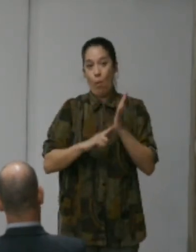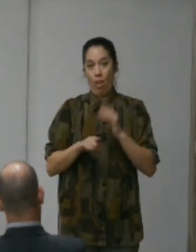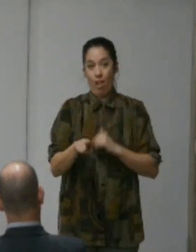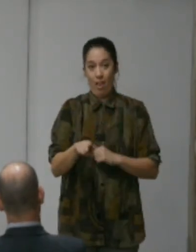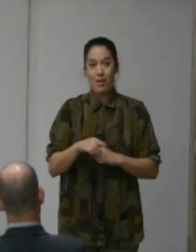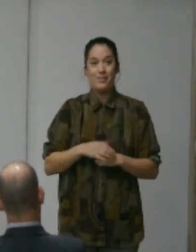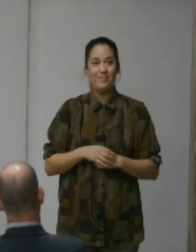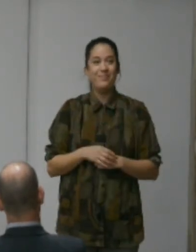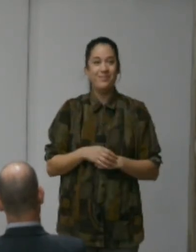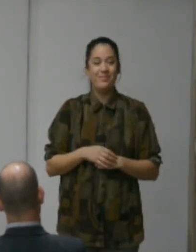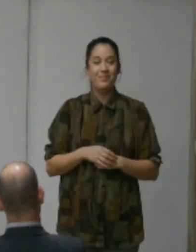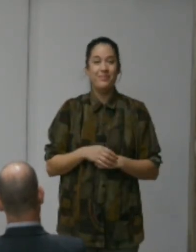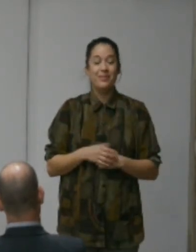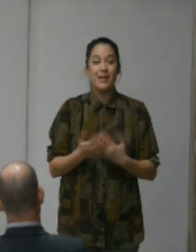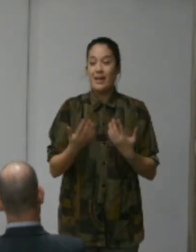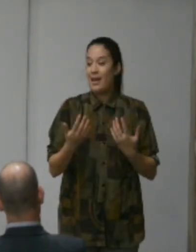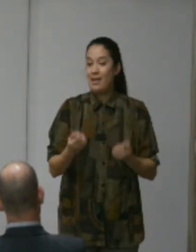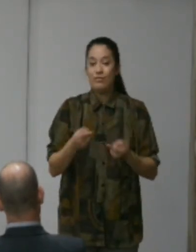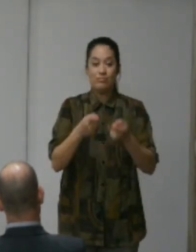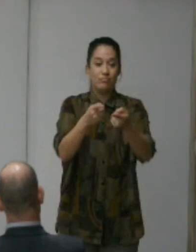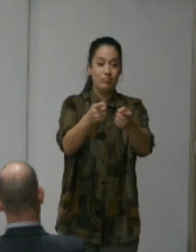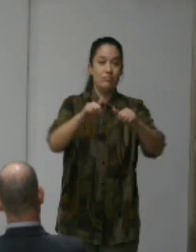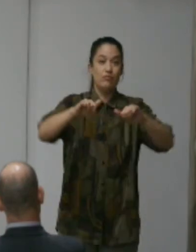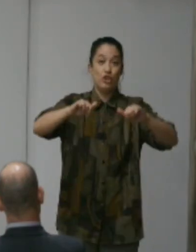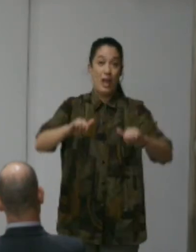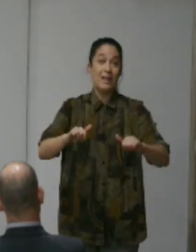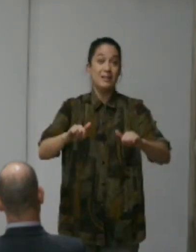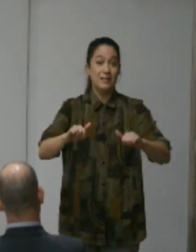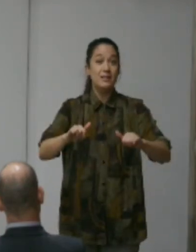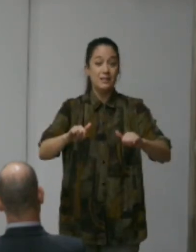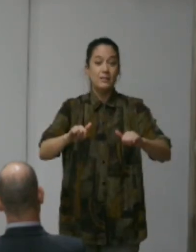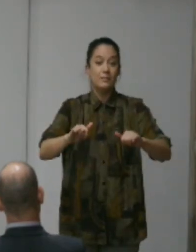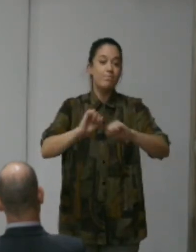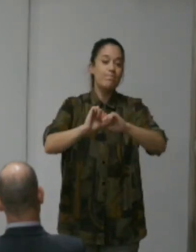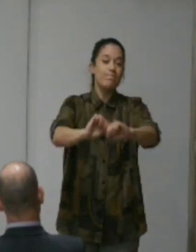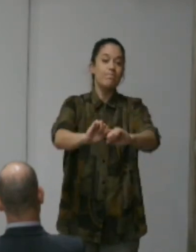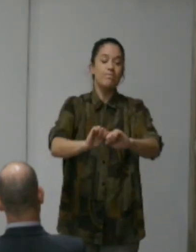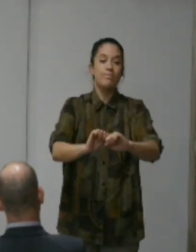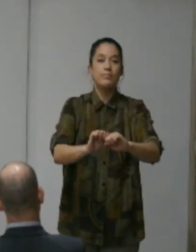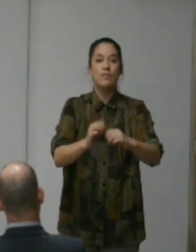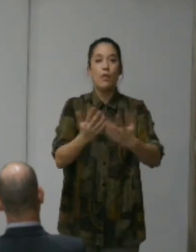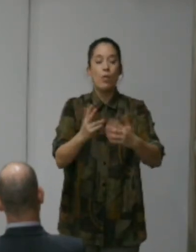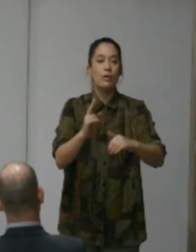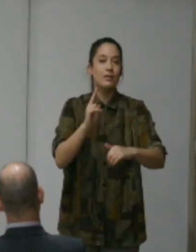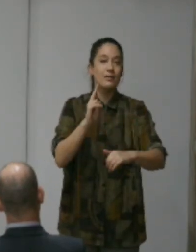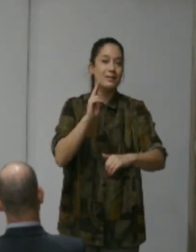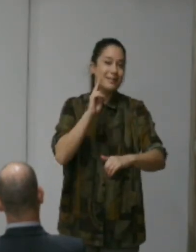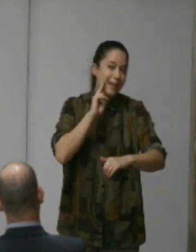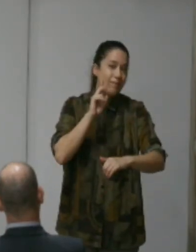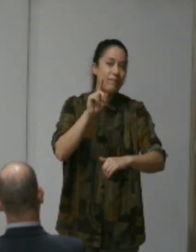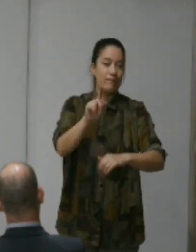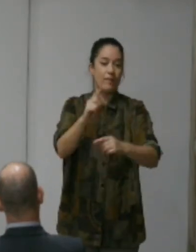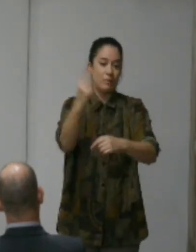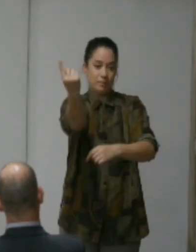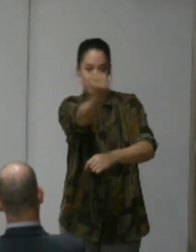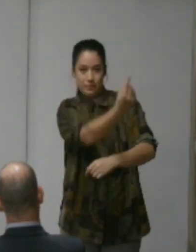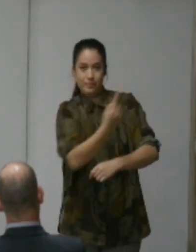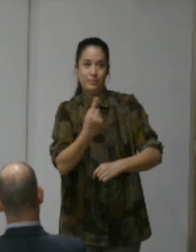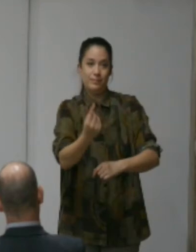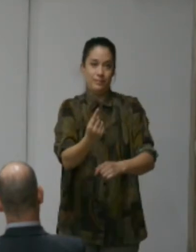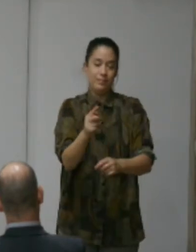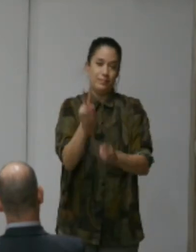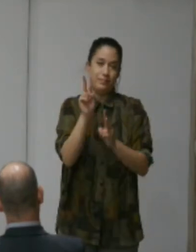some chairs reserved just here on the left of the first few rows for any folks who need to access